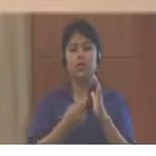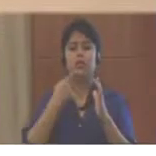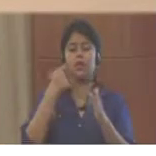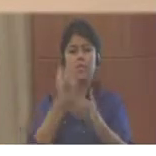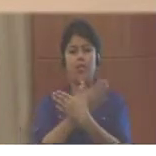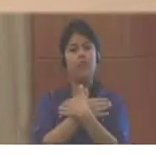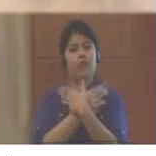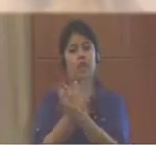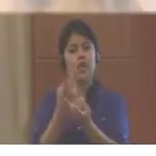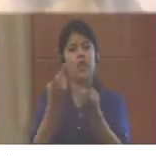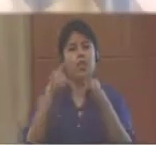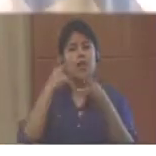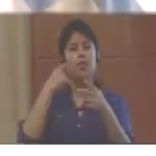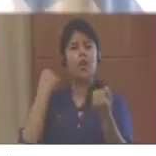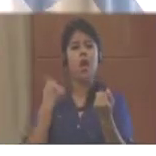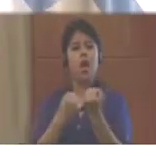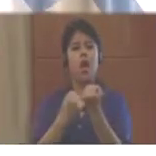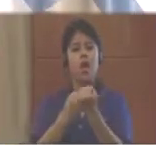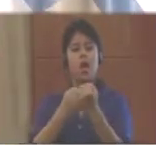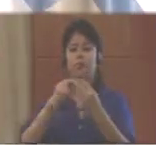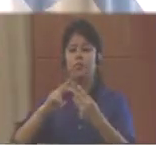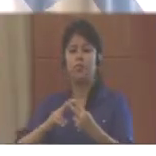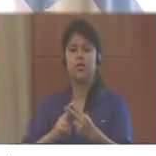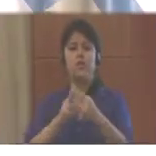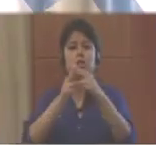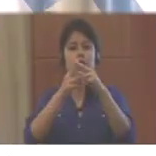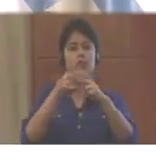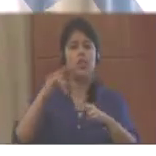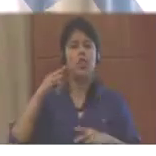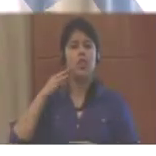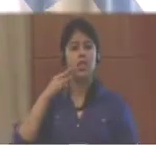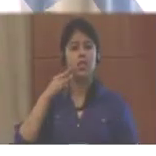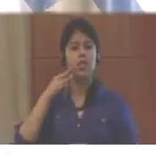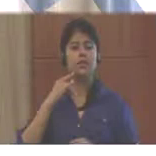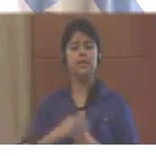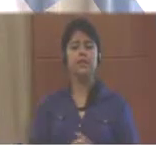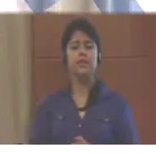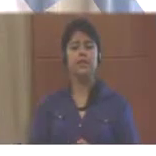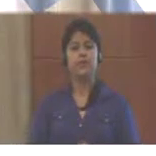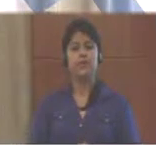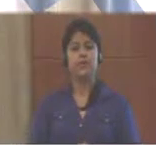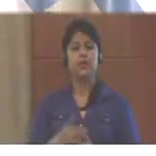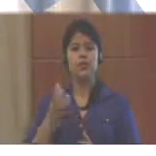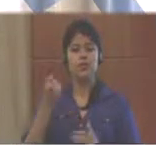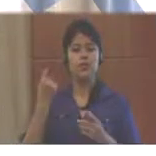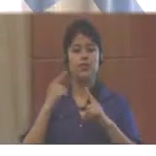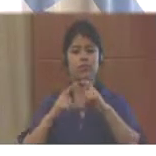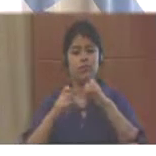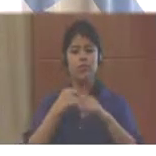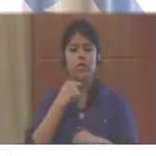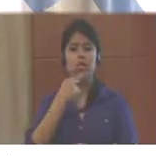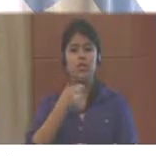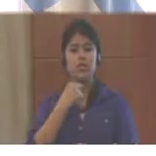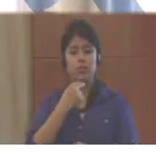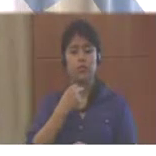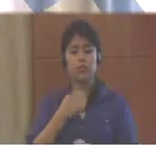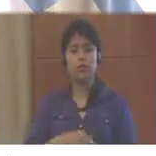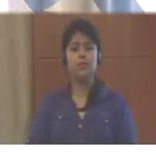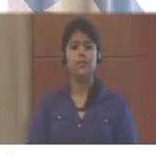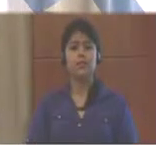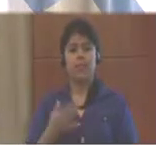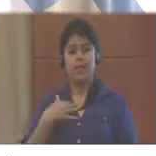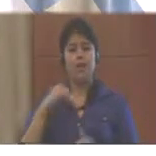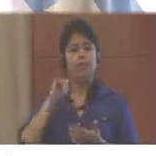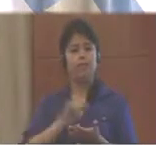highlight and support and congratulate the initiative of the voices of